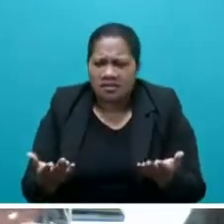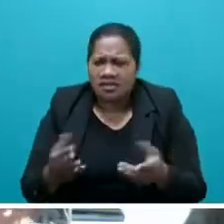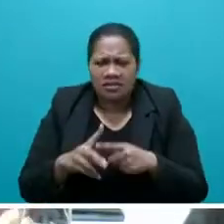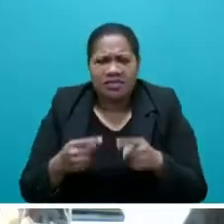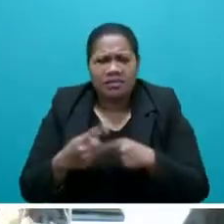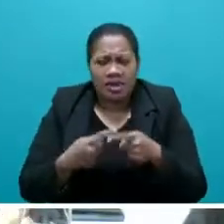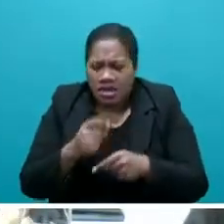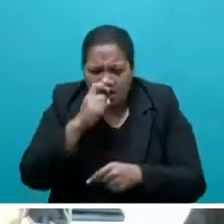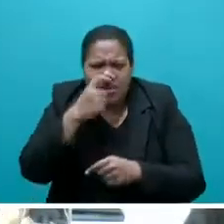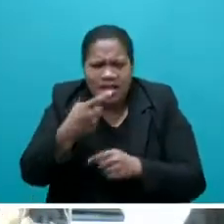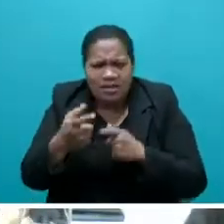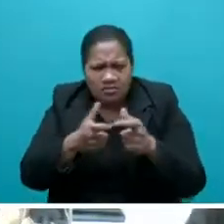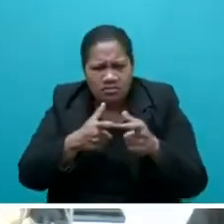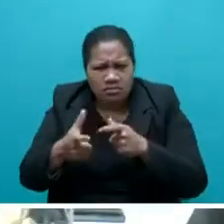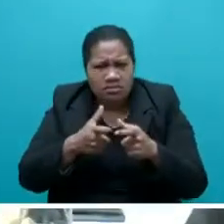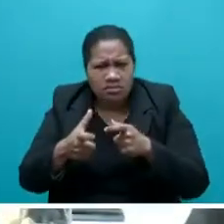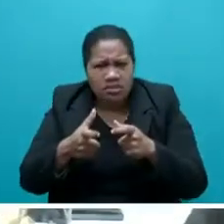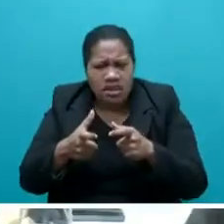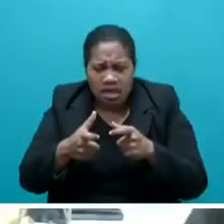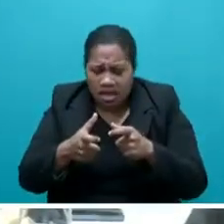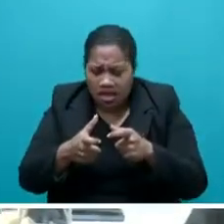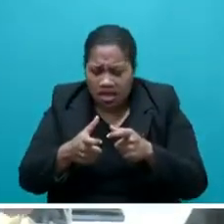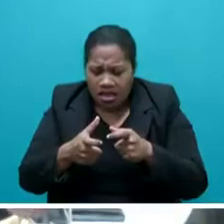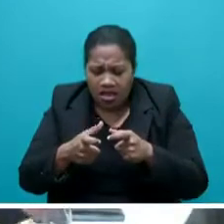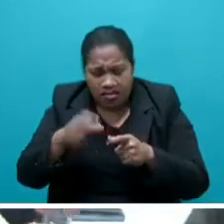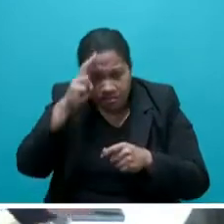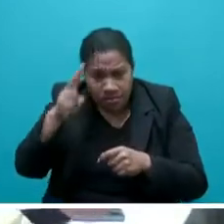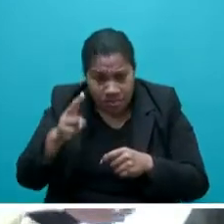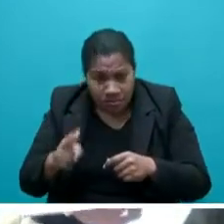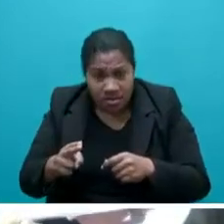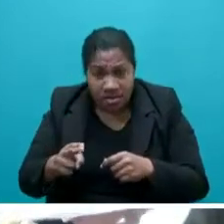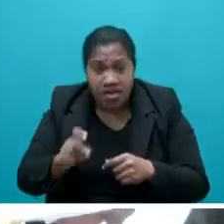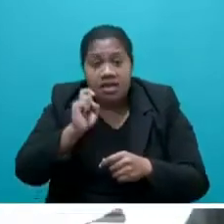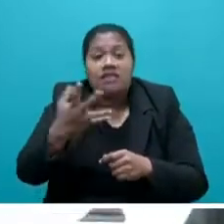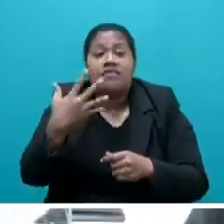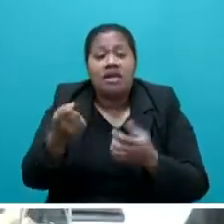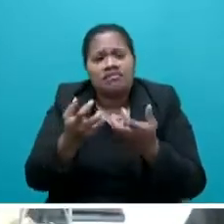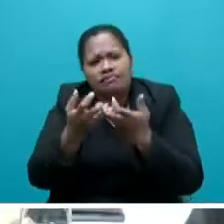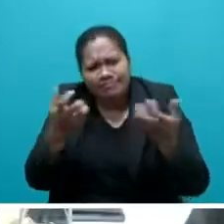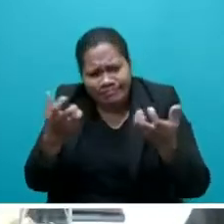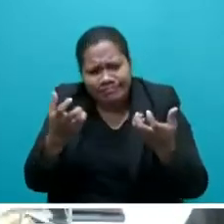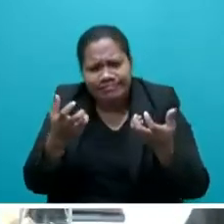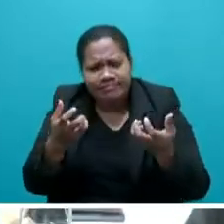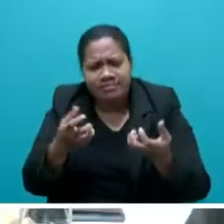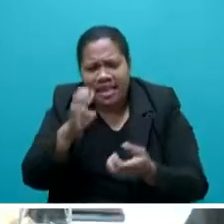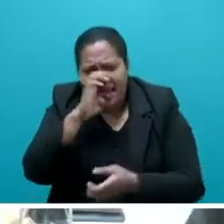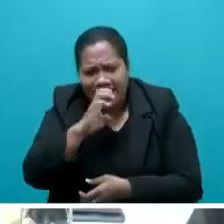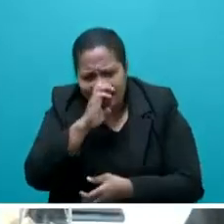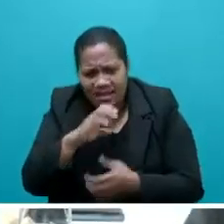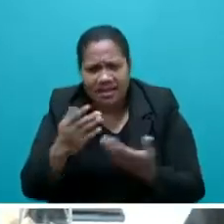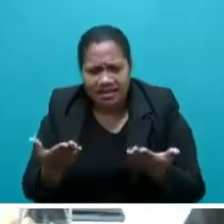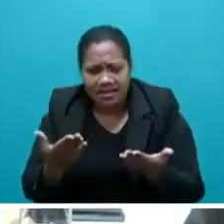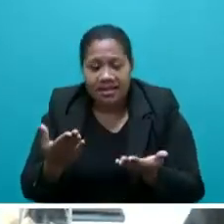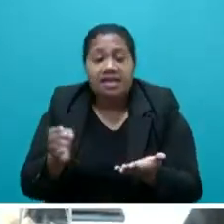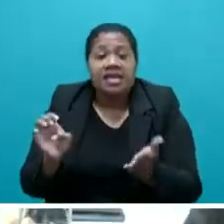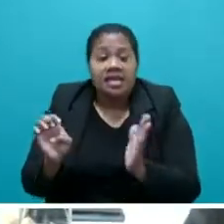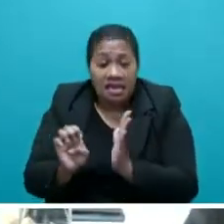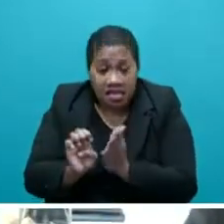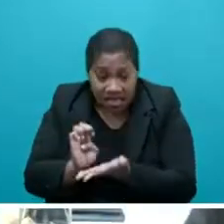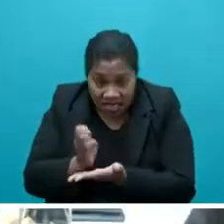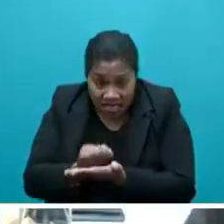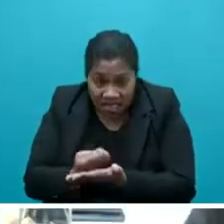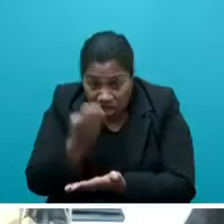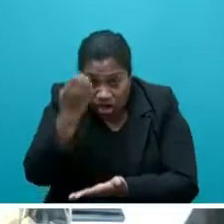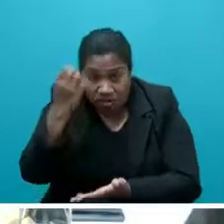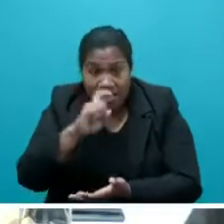modern nation state on the basis of ethnic division. You cannot get good economic sense through economic division. The leader of